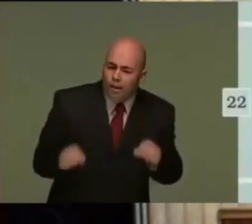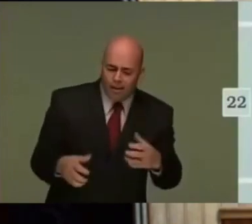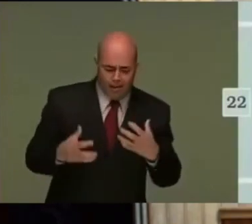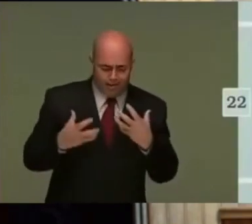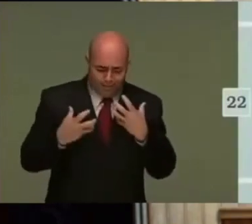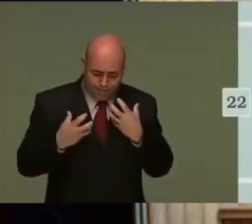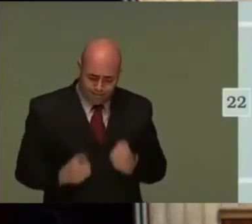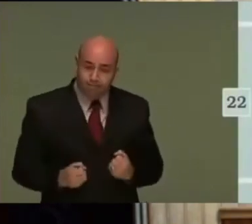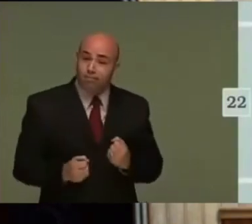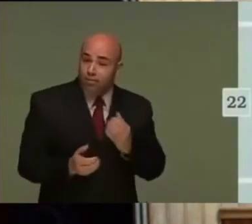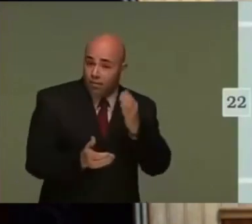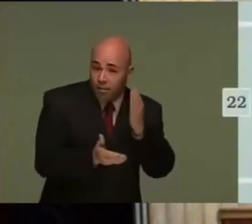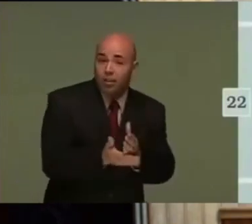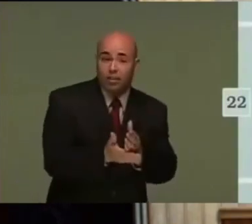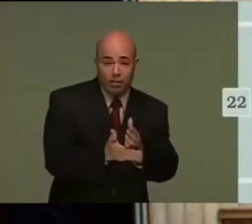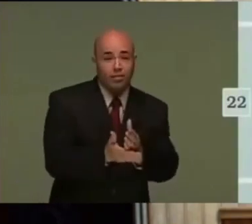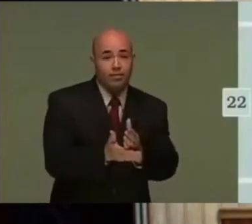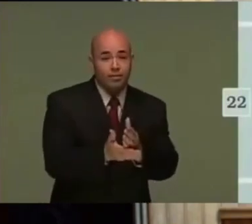for Jesus Christ.